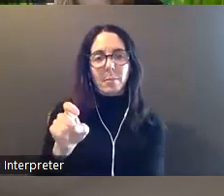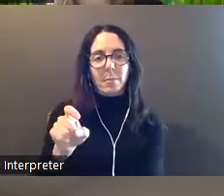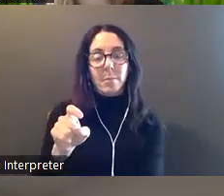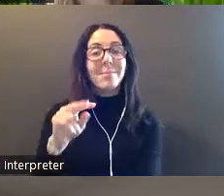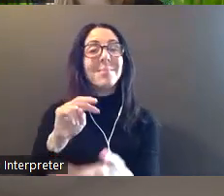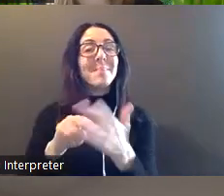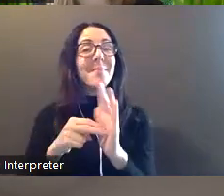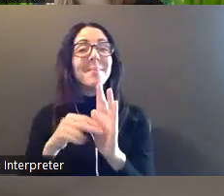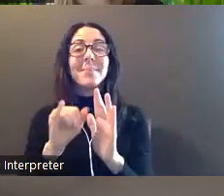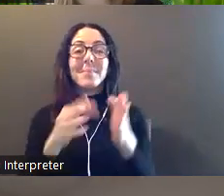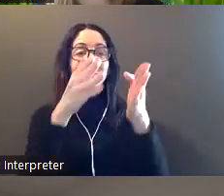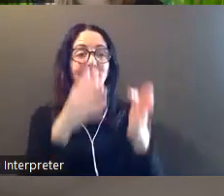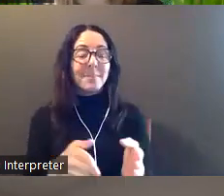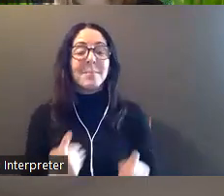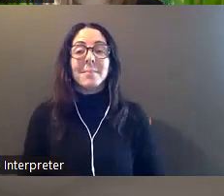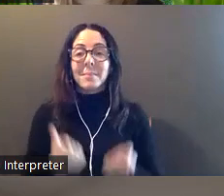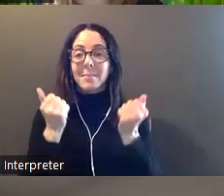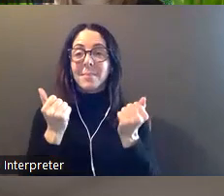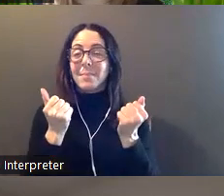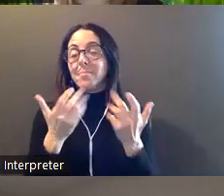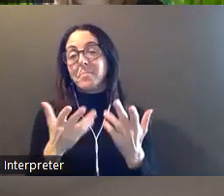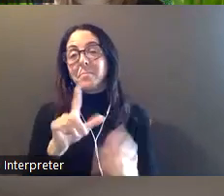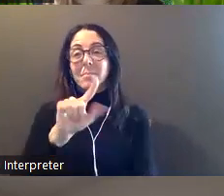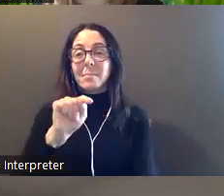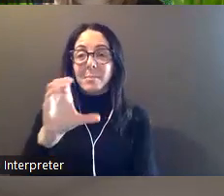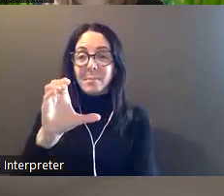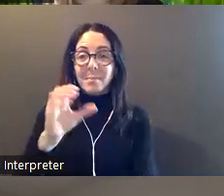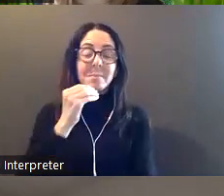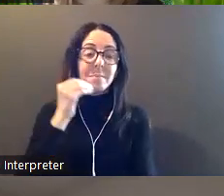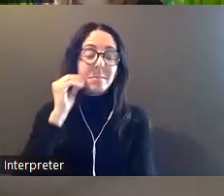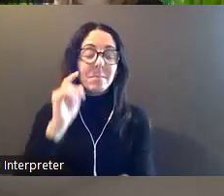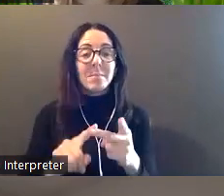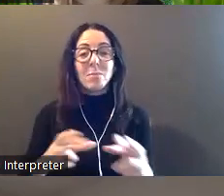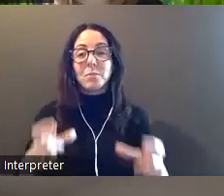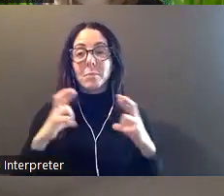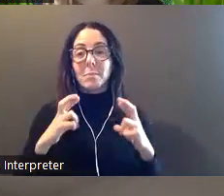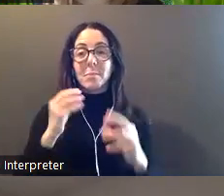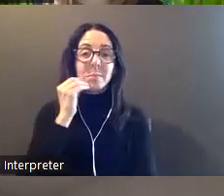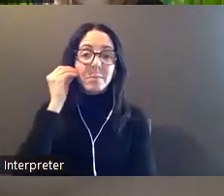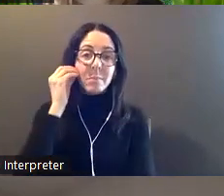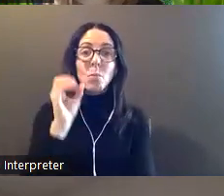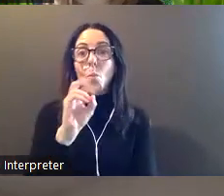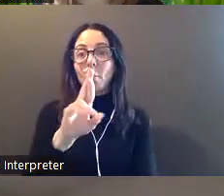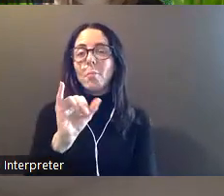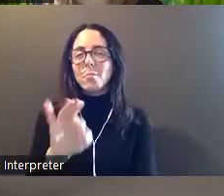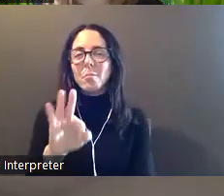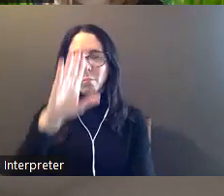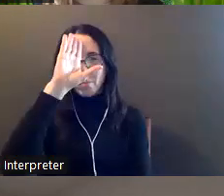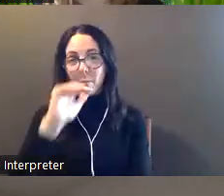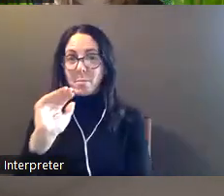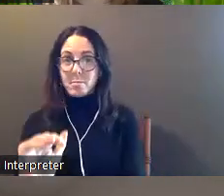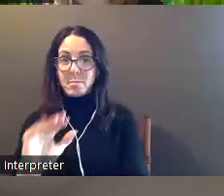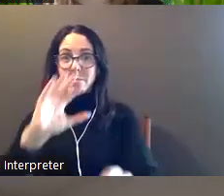have a person that lives in a retirement home, in a long-term care home, or if a child is involved, there